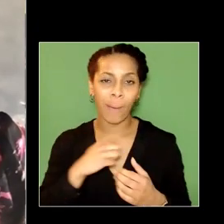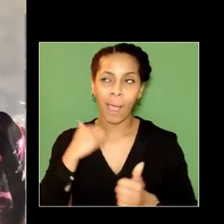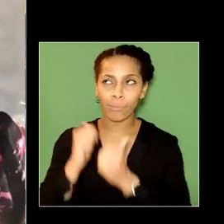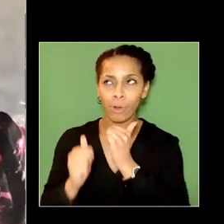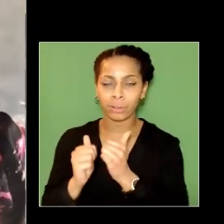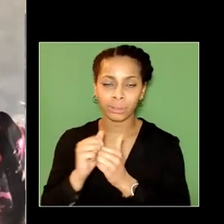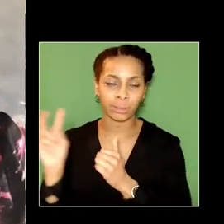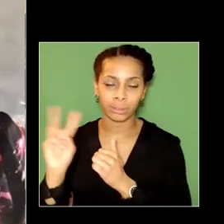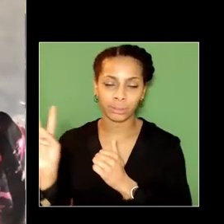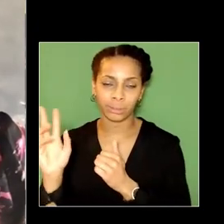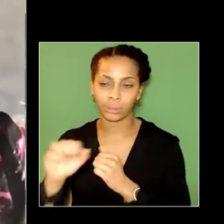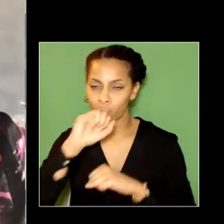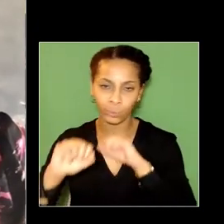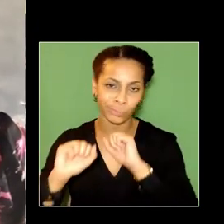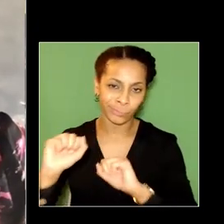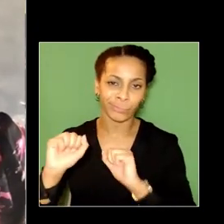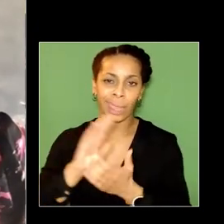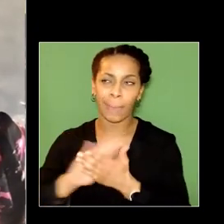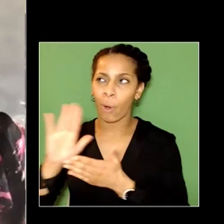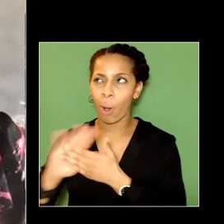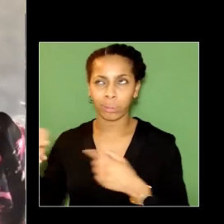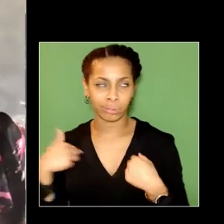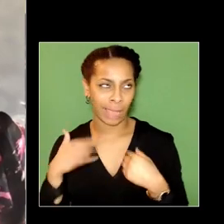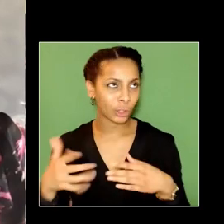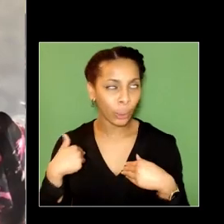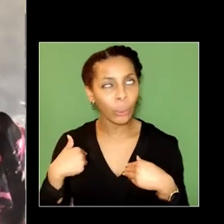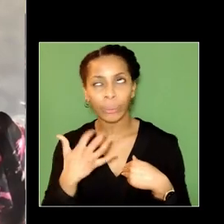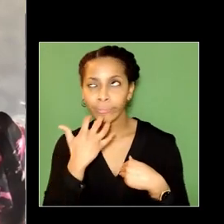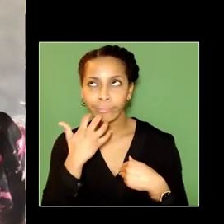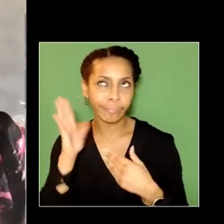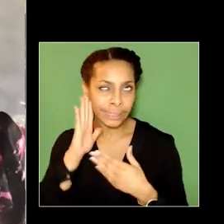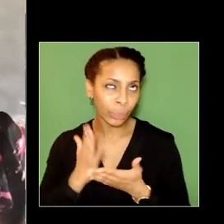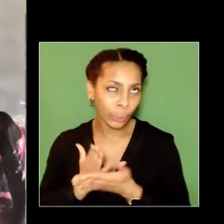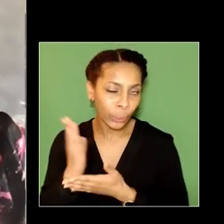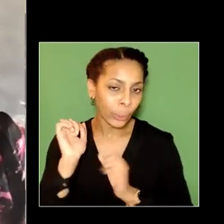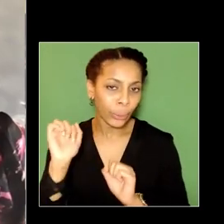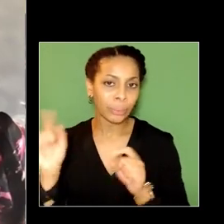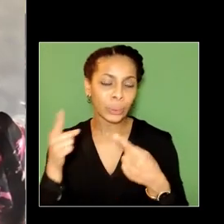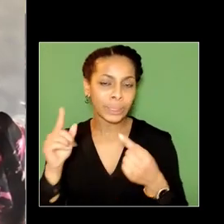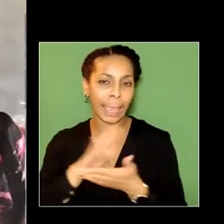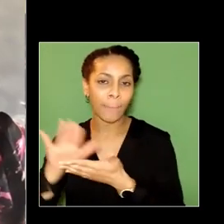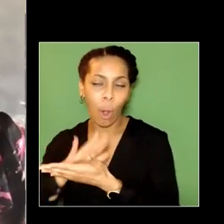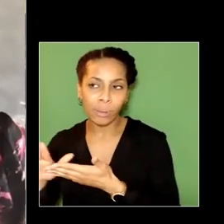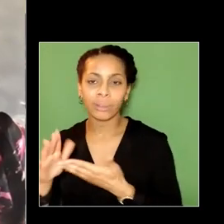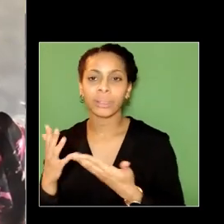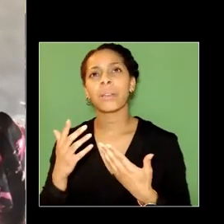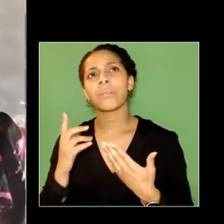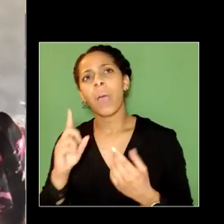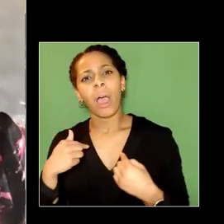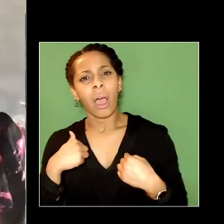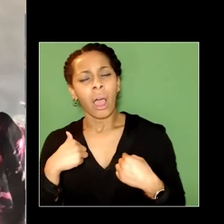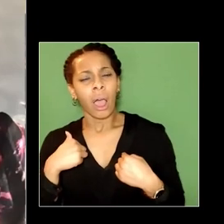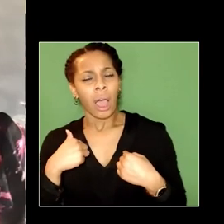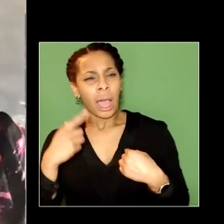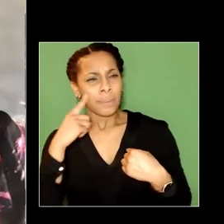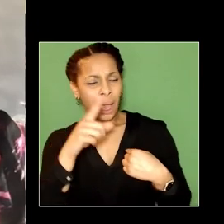anything else, old school hip hop. So there's a lot of that. Thinking about movement in relation to rhythm and